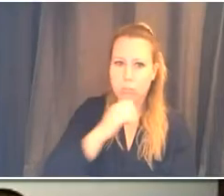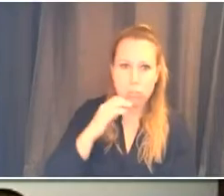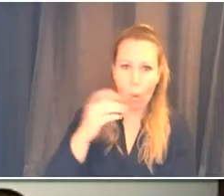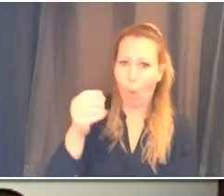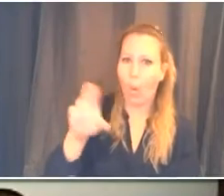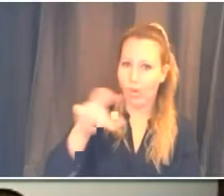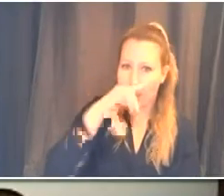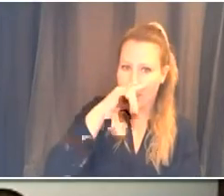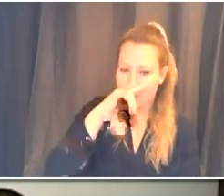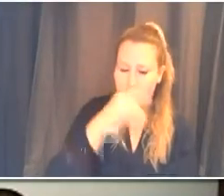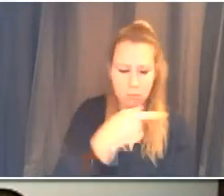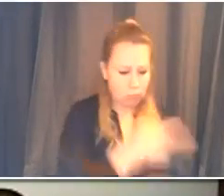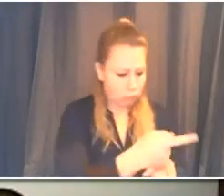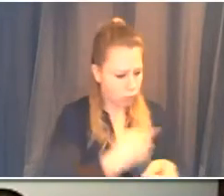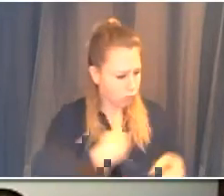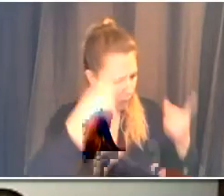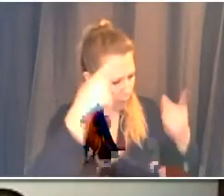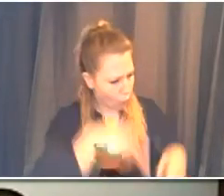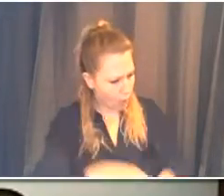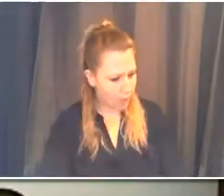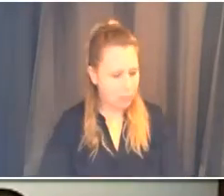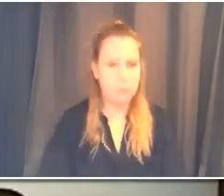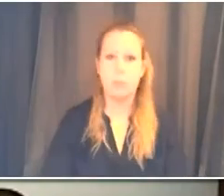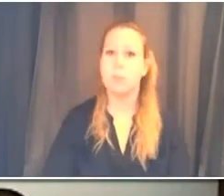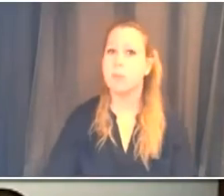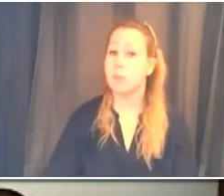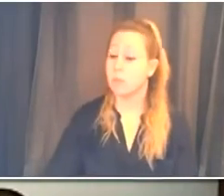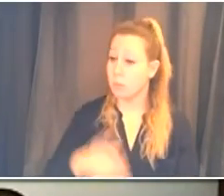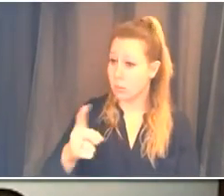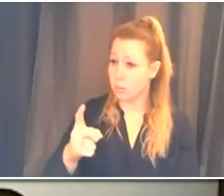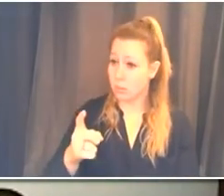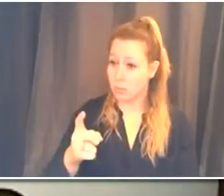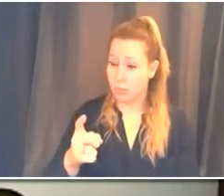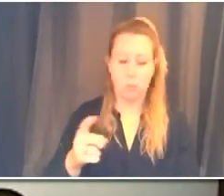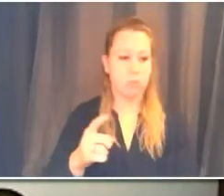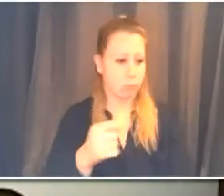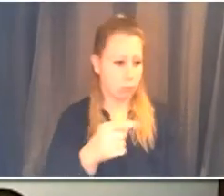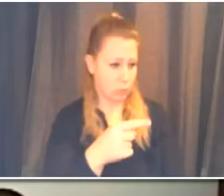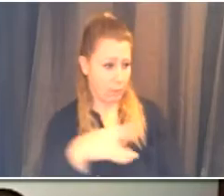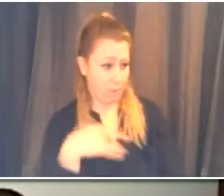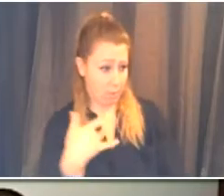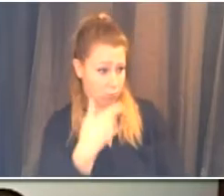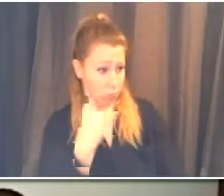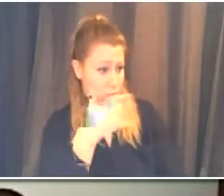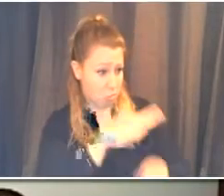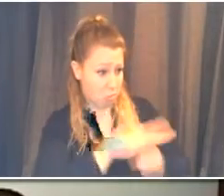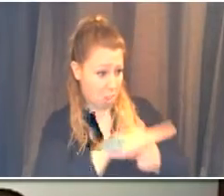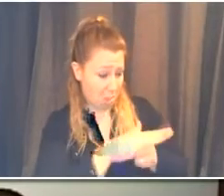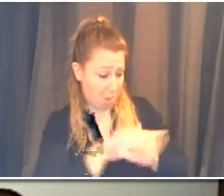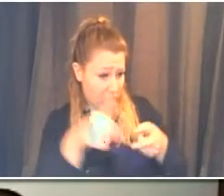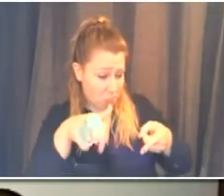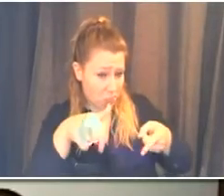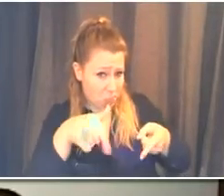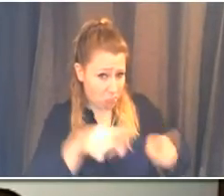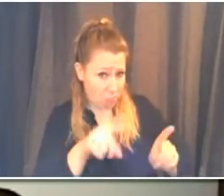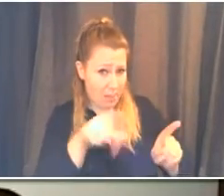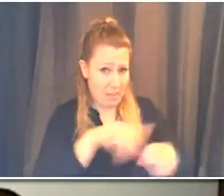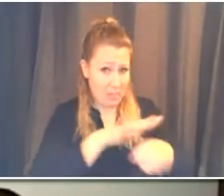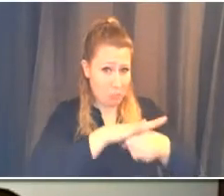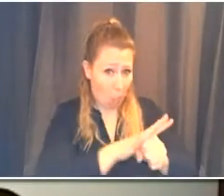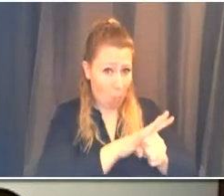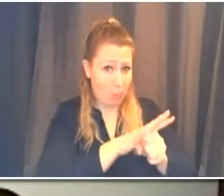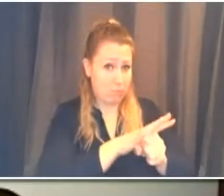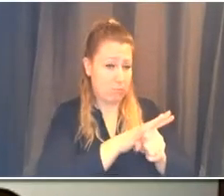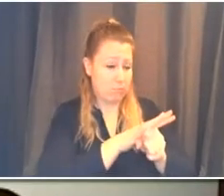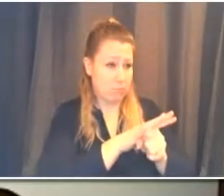a minimum of two times a month a minimum and every Precinct has a different amount of of individuals